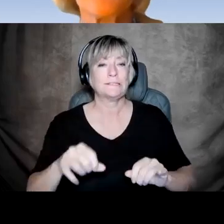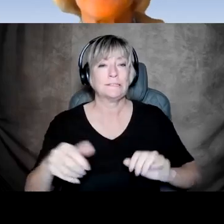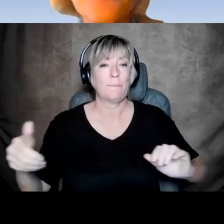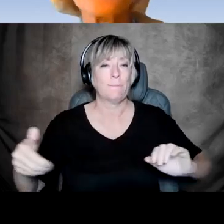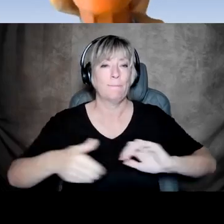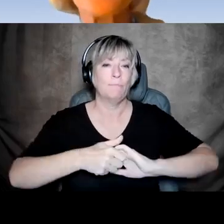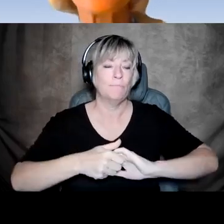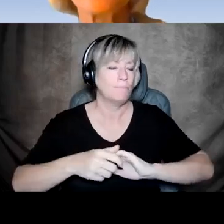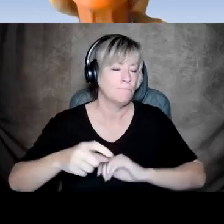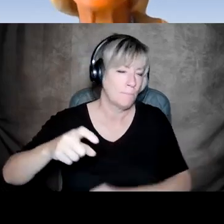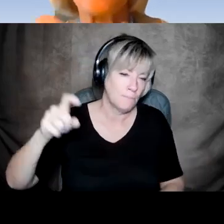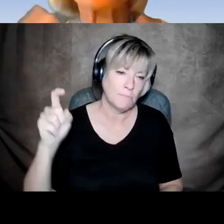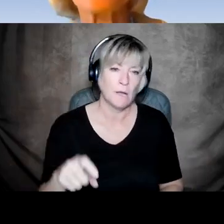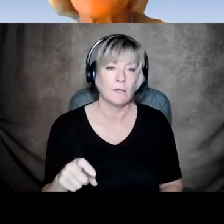be